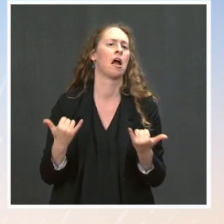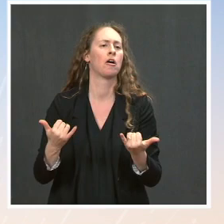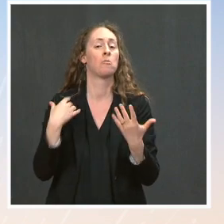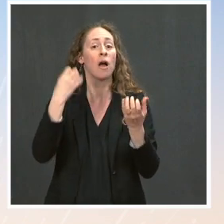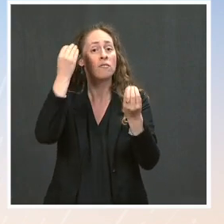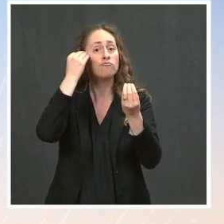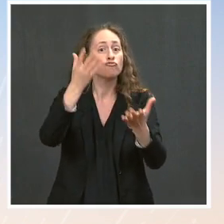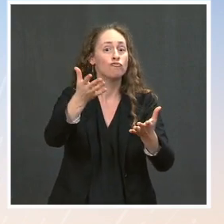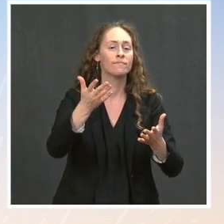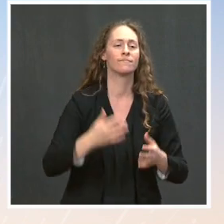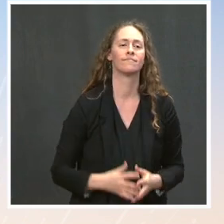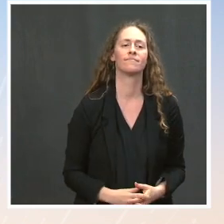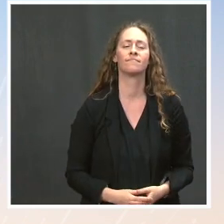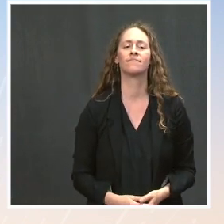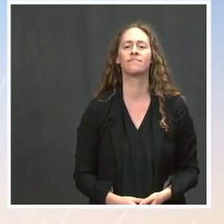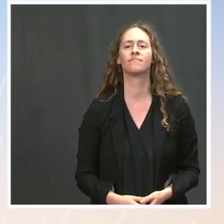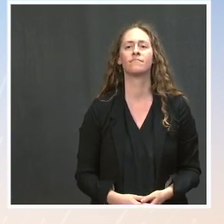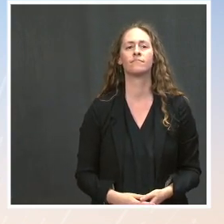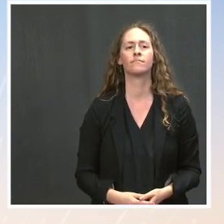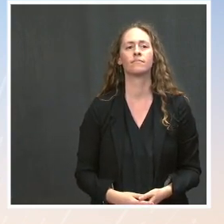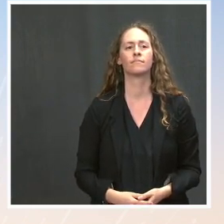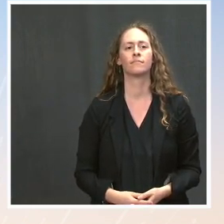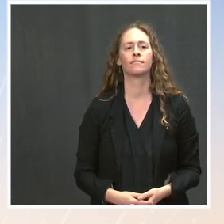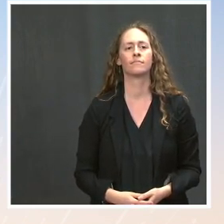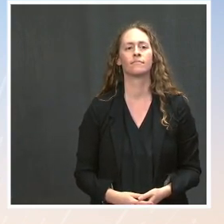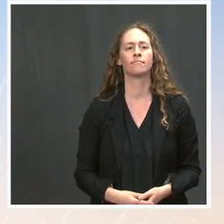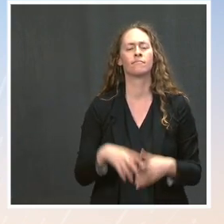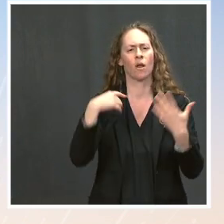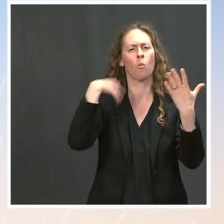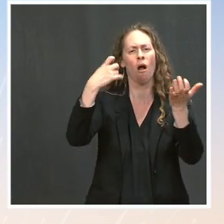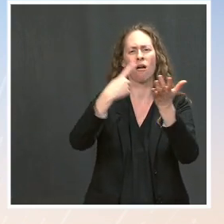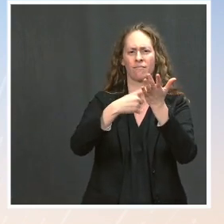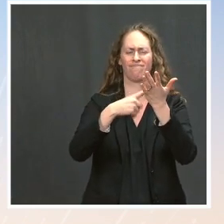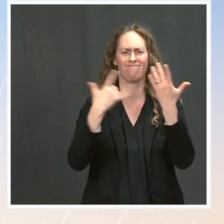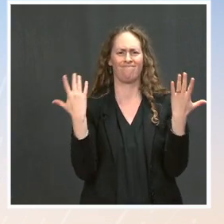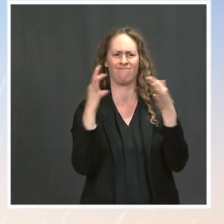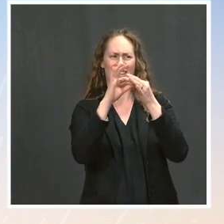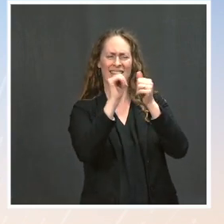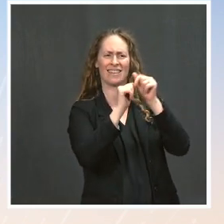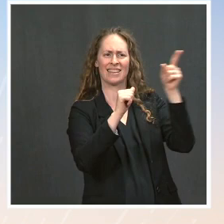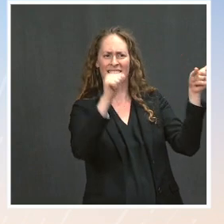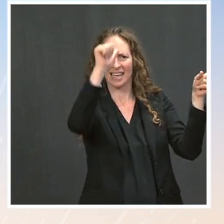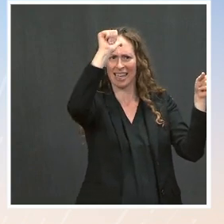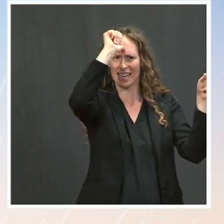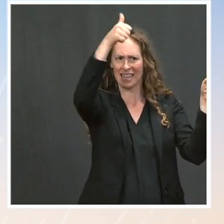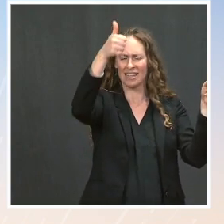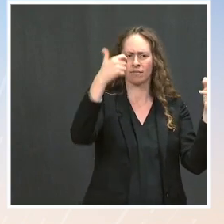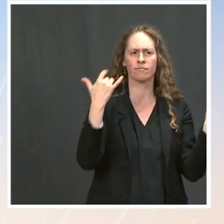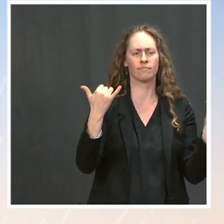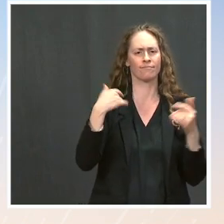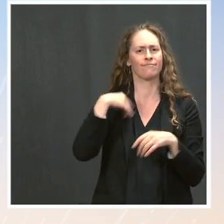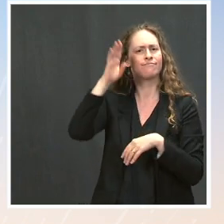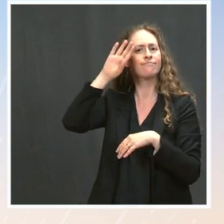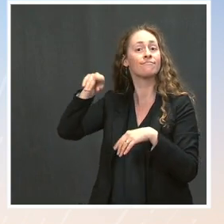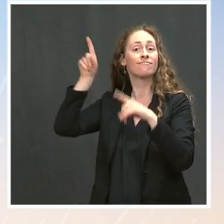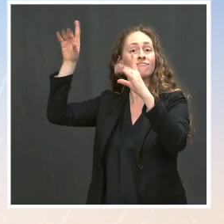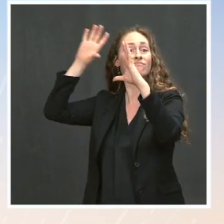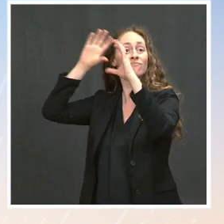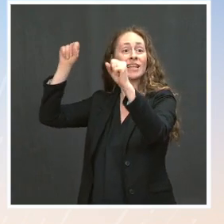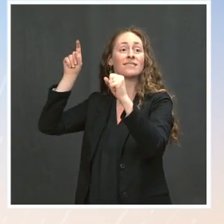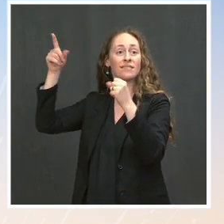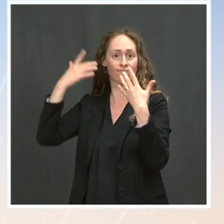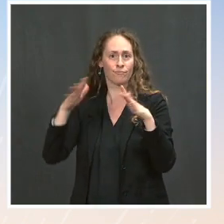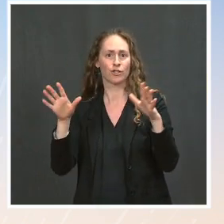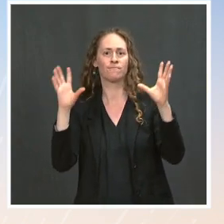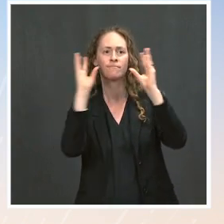Jen. Let's go to India and what they're dealing with the coronavirus. The President just spoke with the Prime Minister of India. Can you give us some